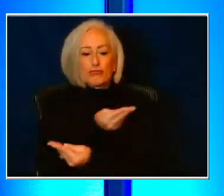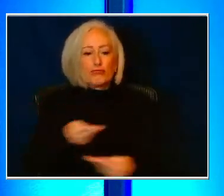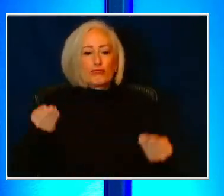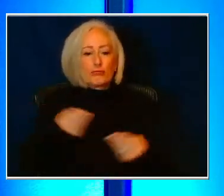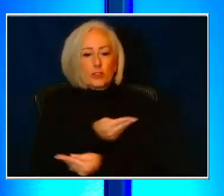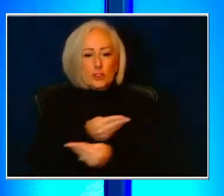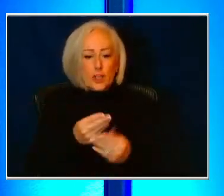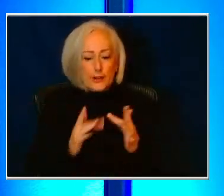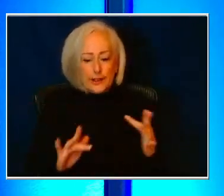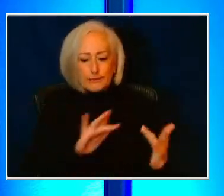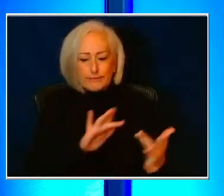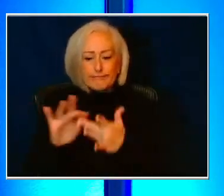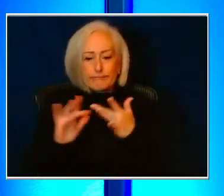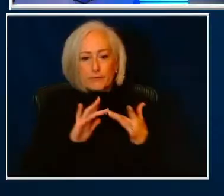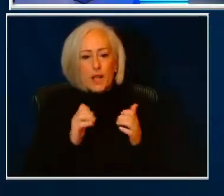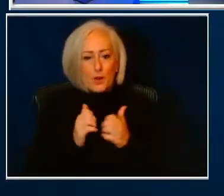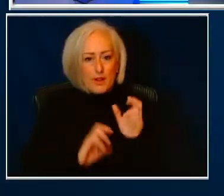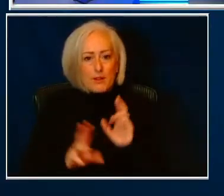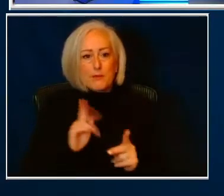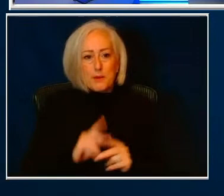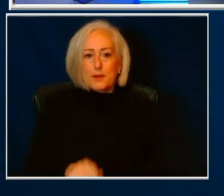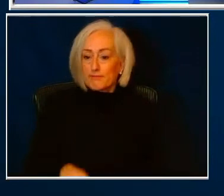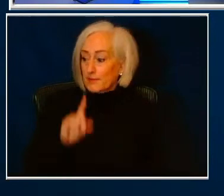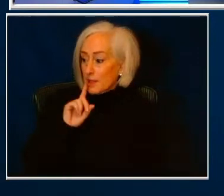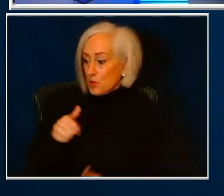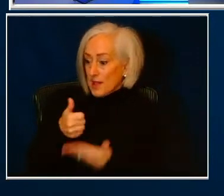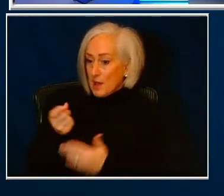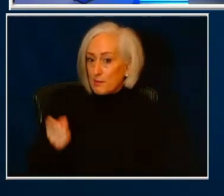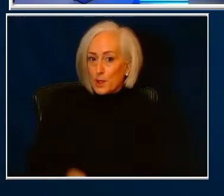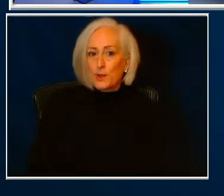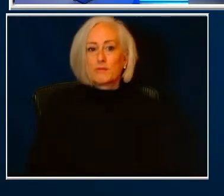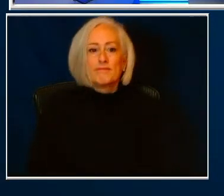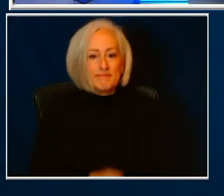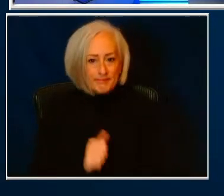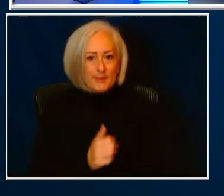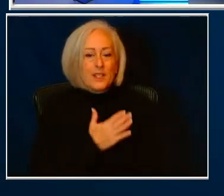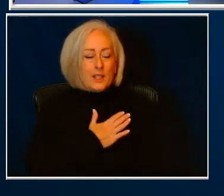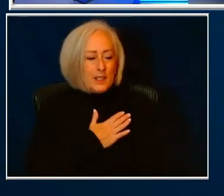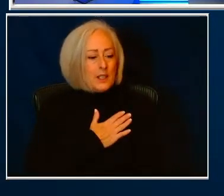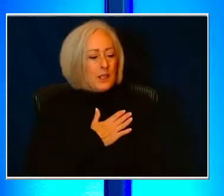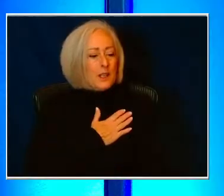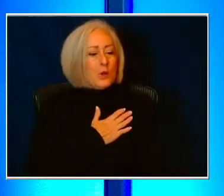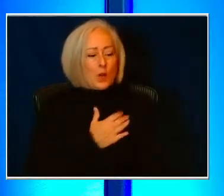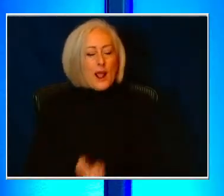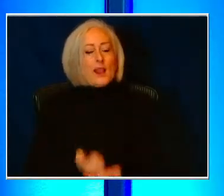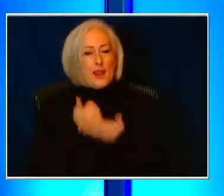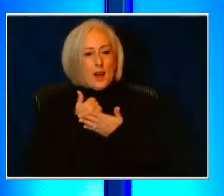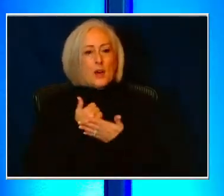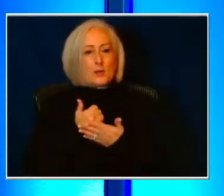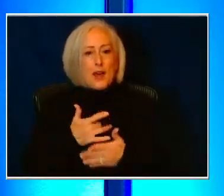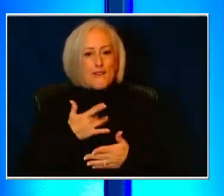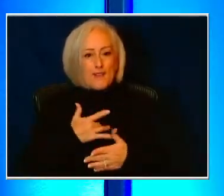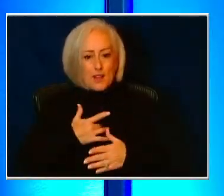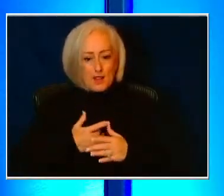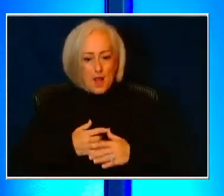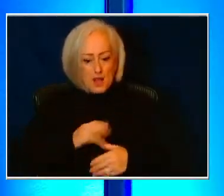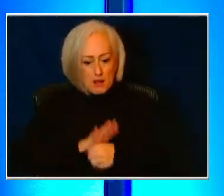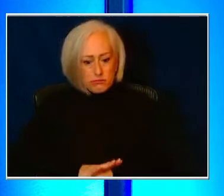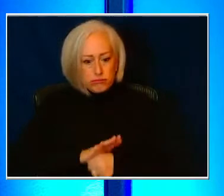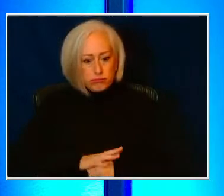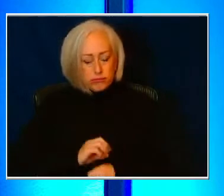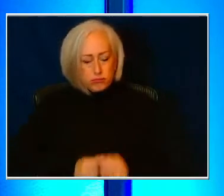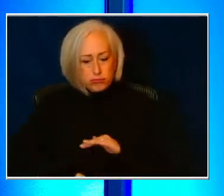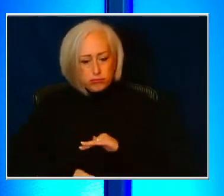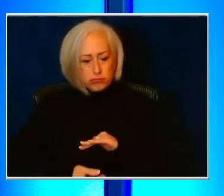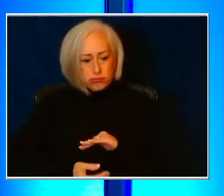out. And it's been really helpful for you, right? Cathartic. It's weird. I'll feel like I'm building up like a volcano. Then I'll sit down and